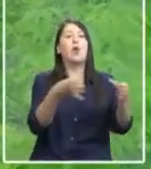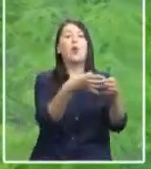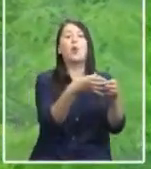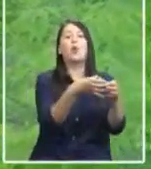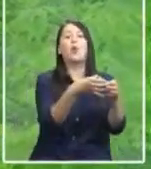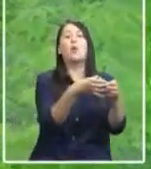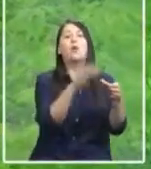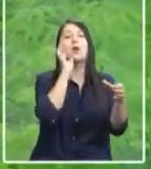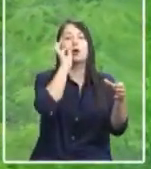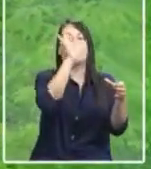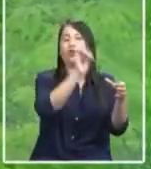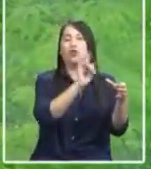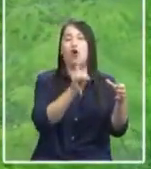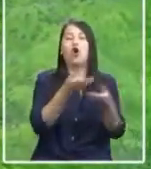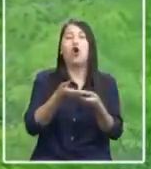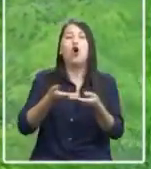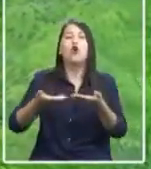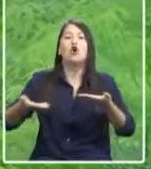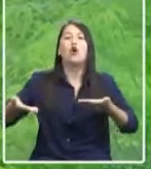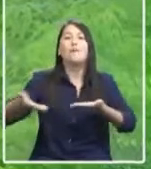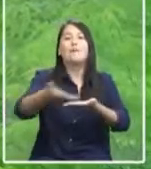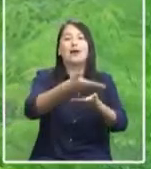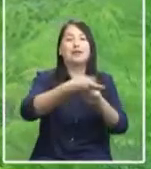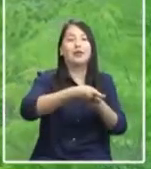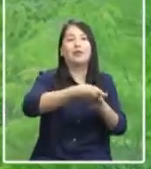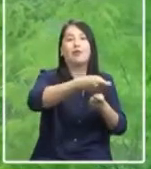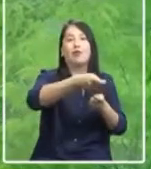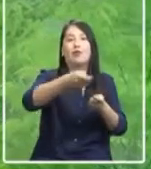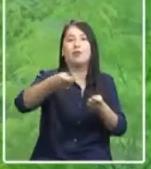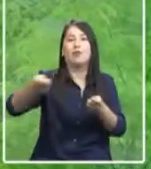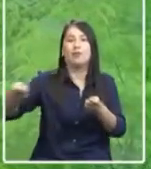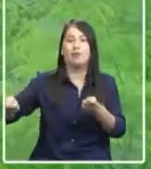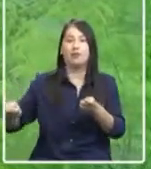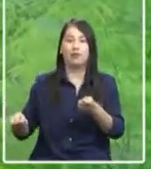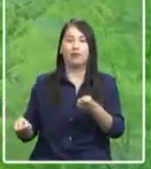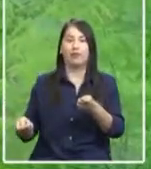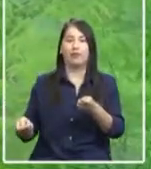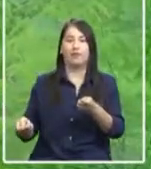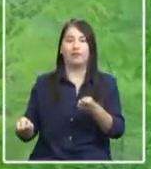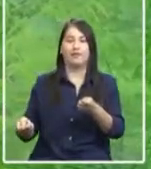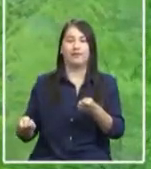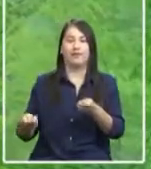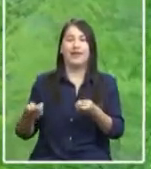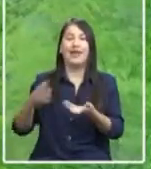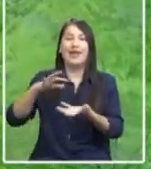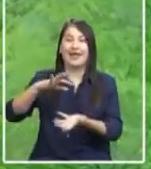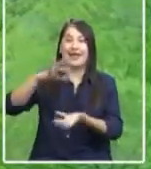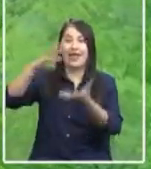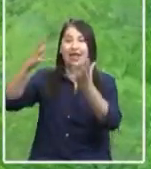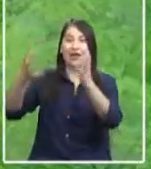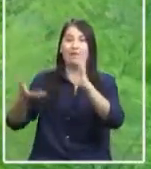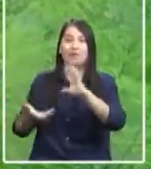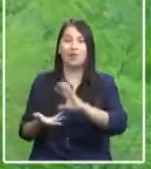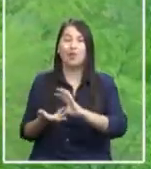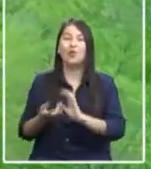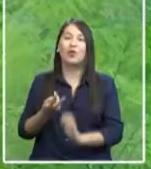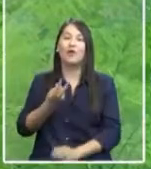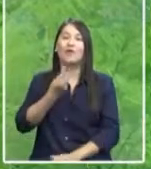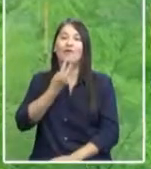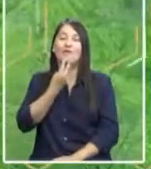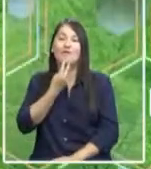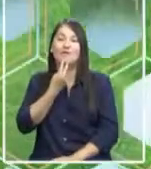not separated from each other. Today, wealth is separated from the people. wealth is in the control of a few people.